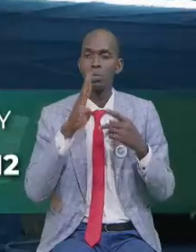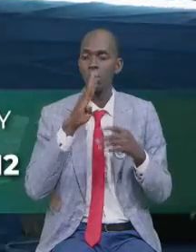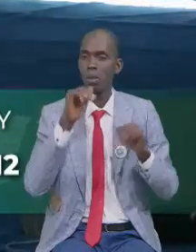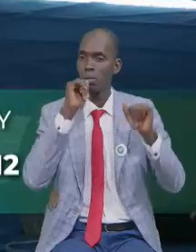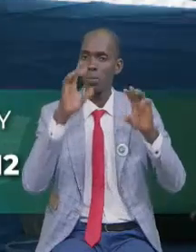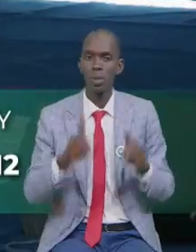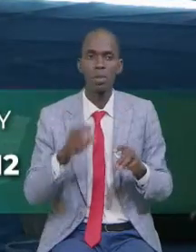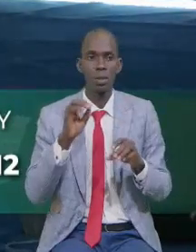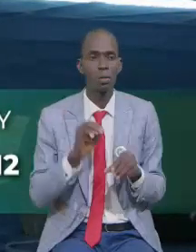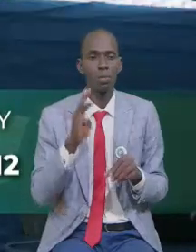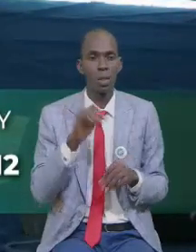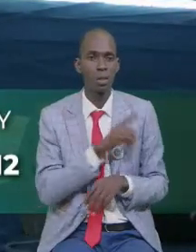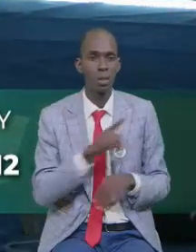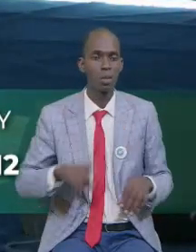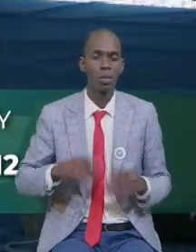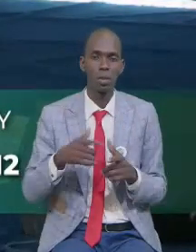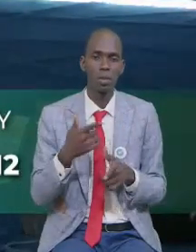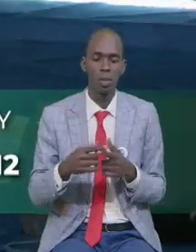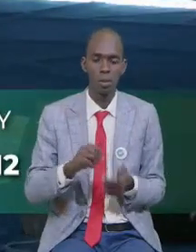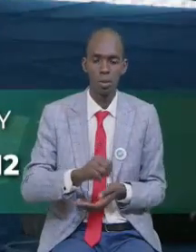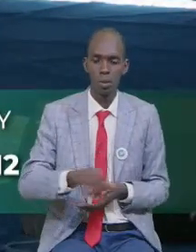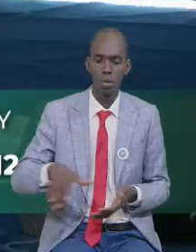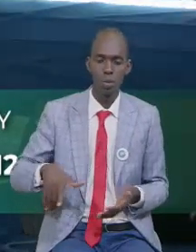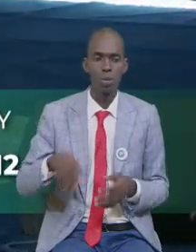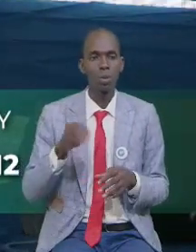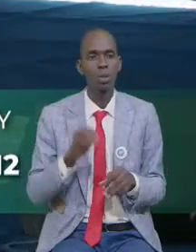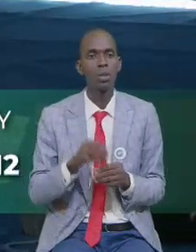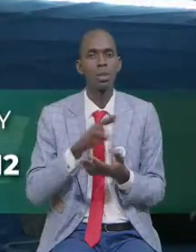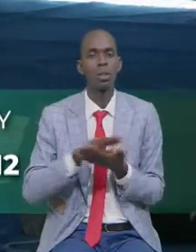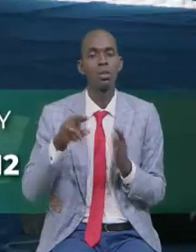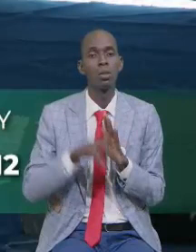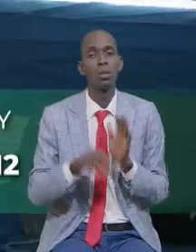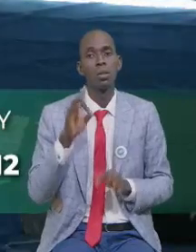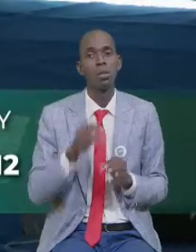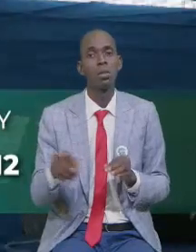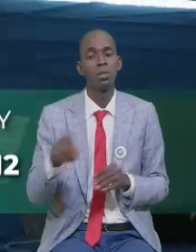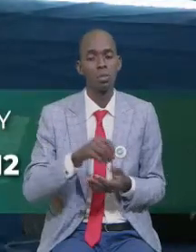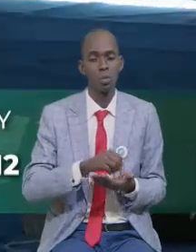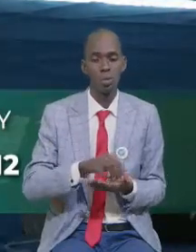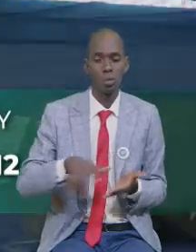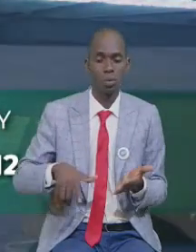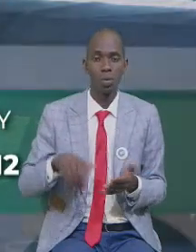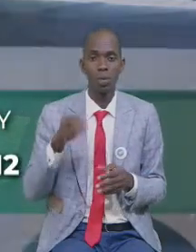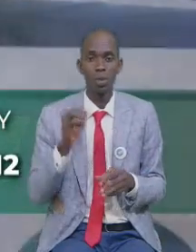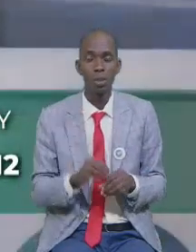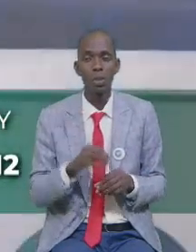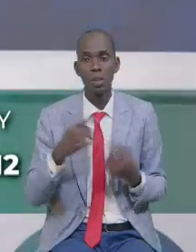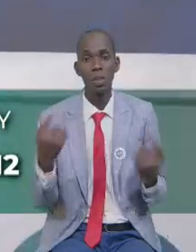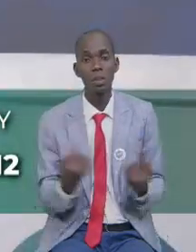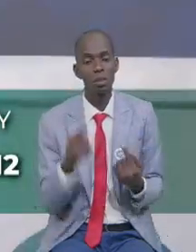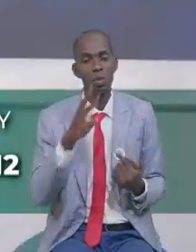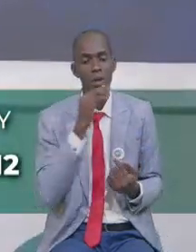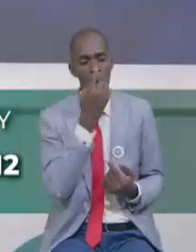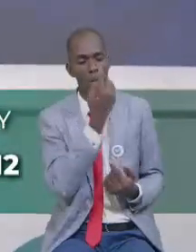sow in righteousness. If you sow in iniquity, you're all alone by